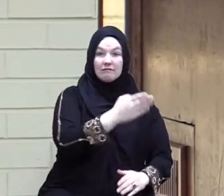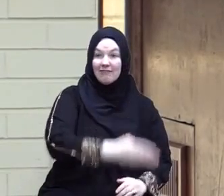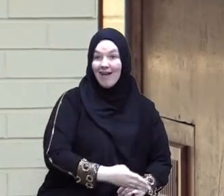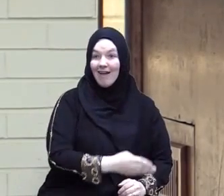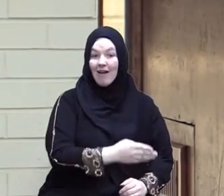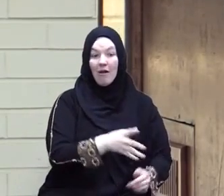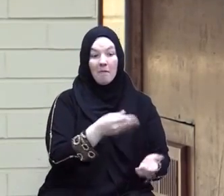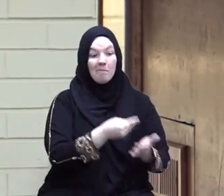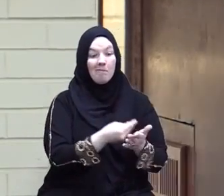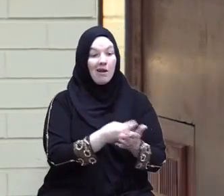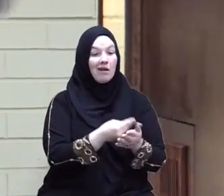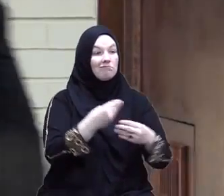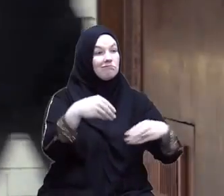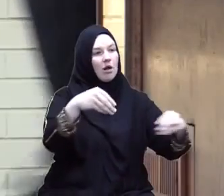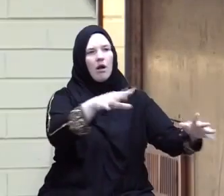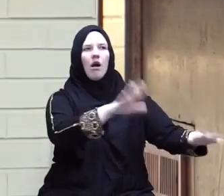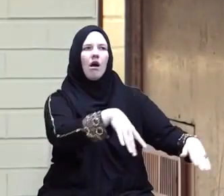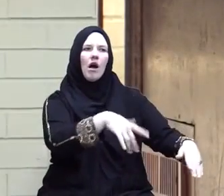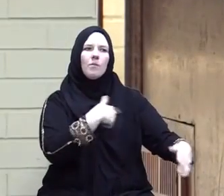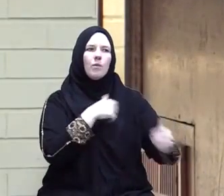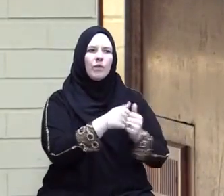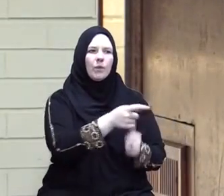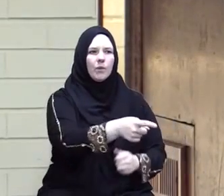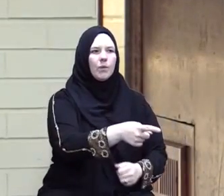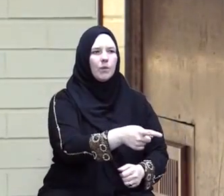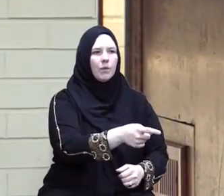them because they claim they belong.